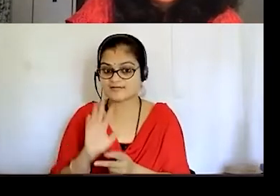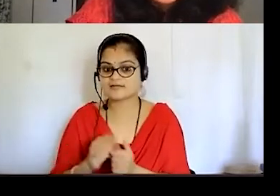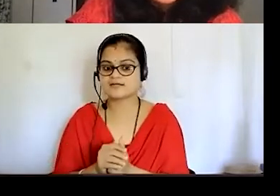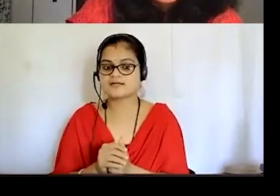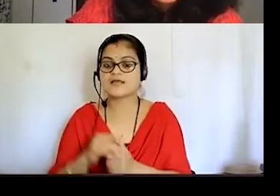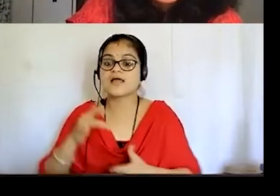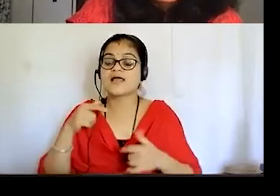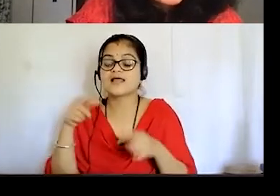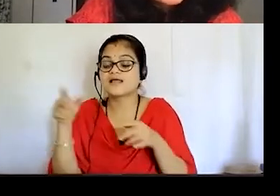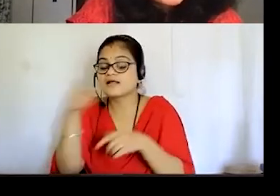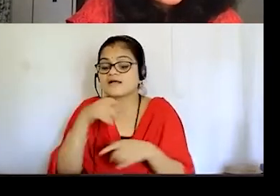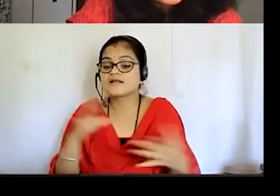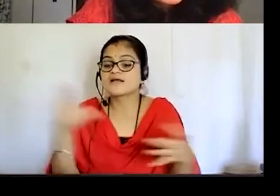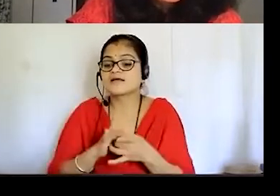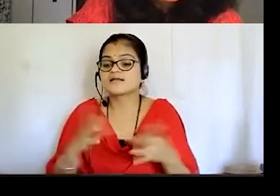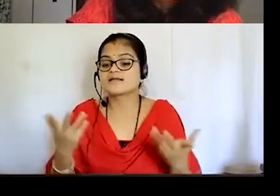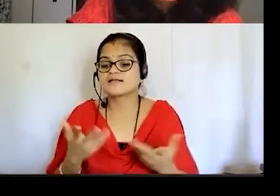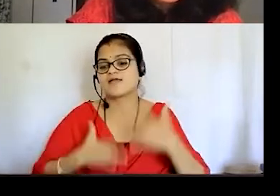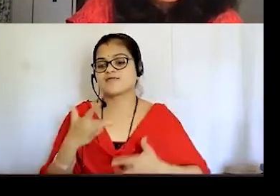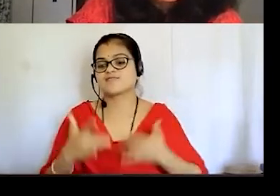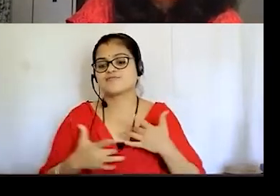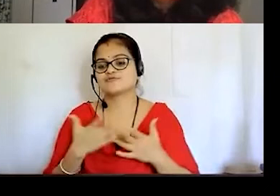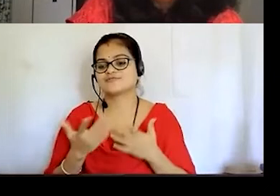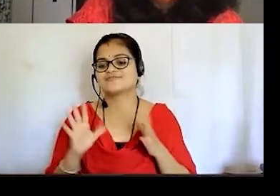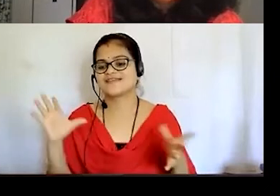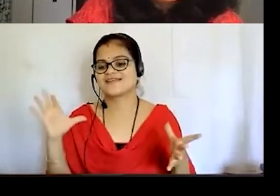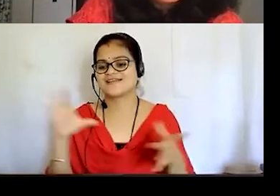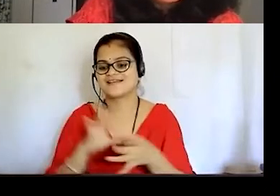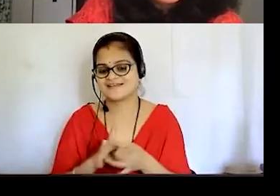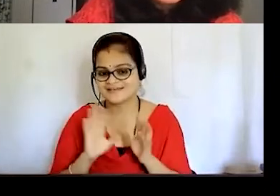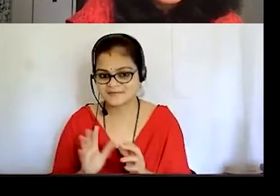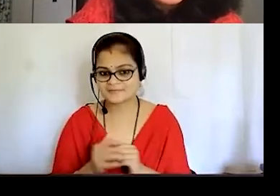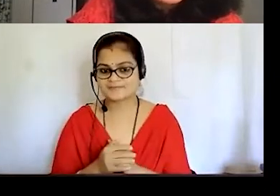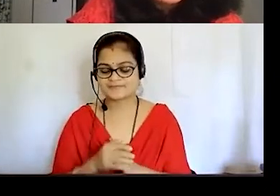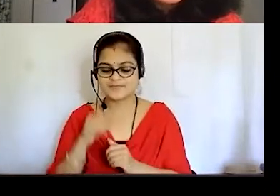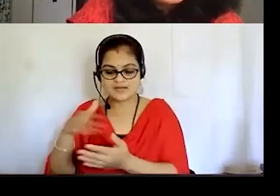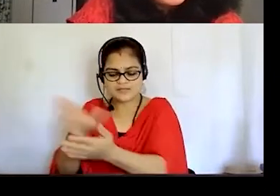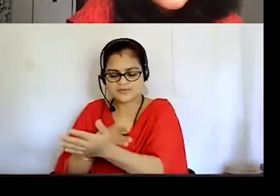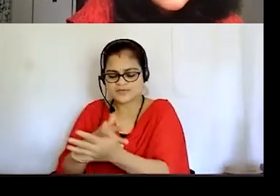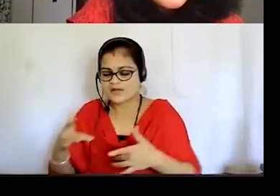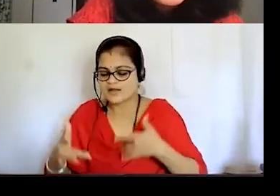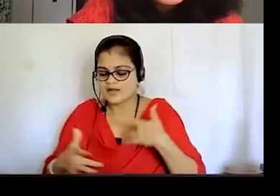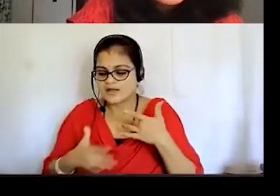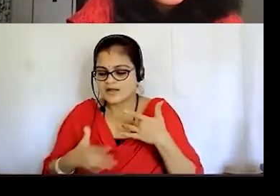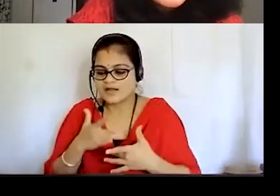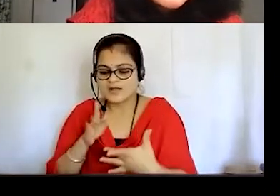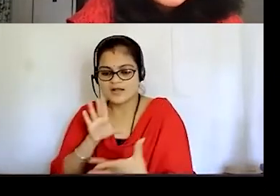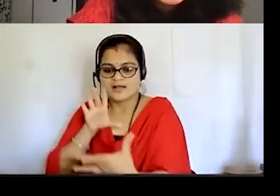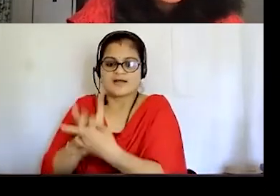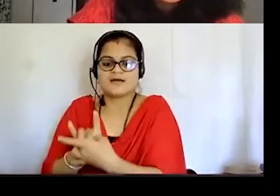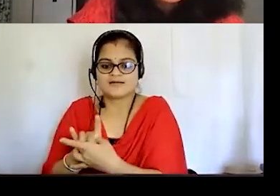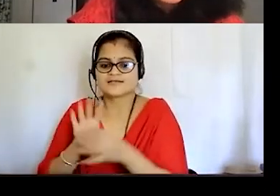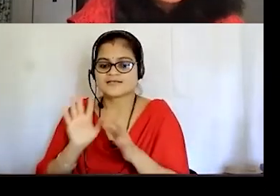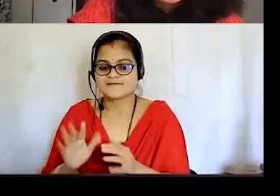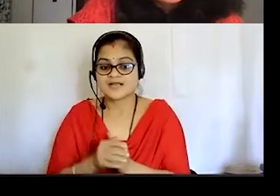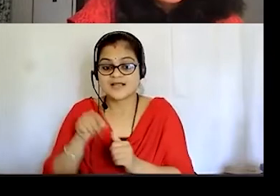with emotions. As such, there is often the emotional response to music. Listening to music is a